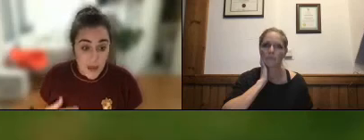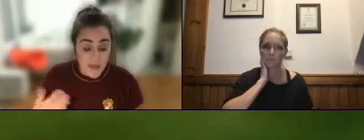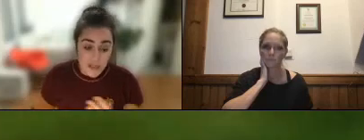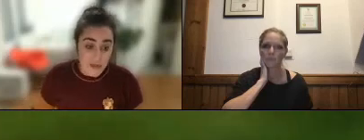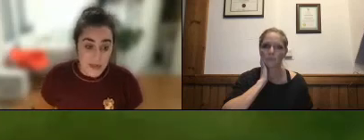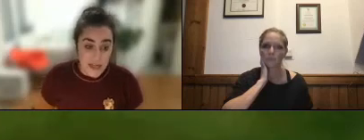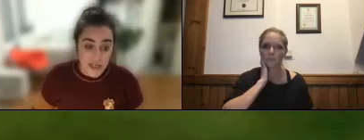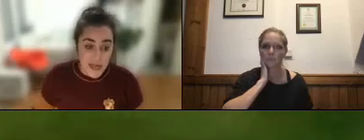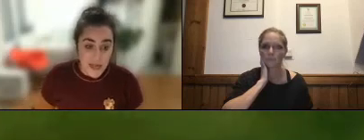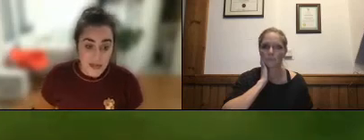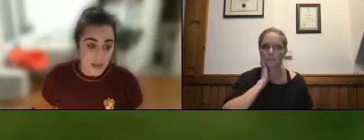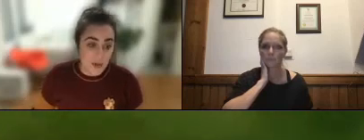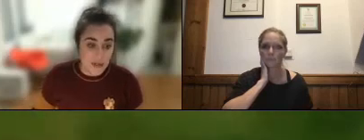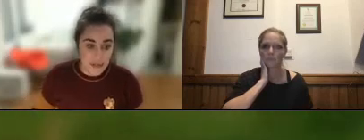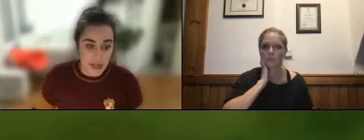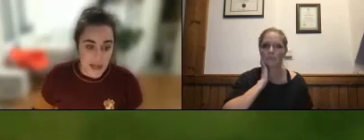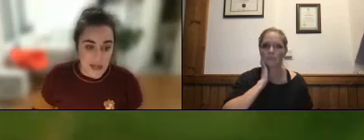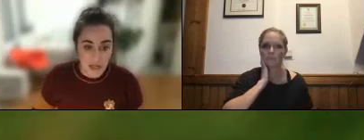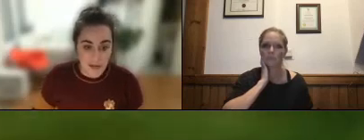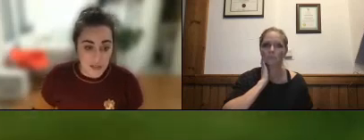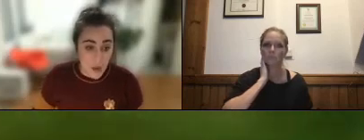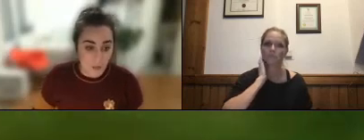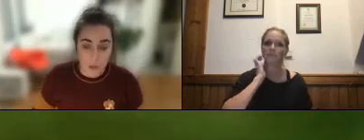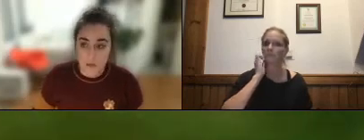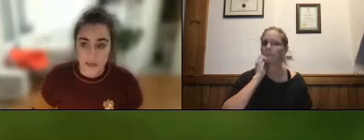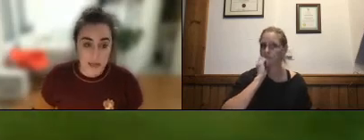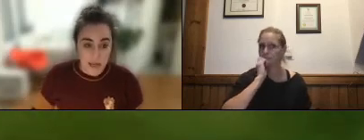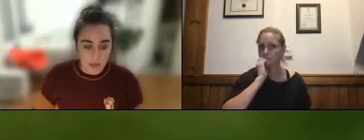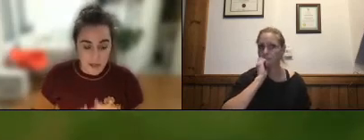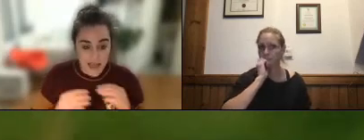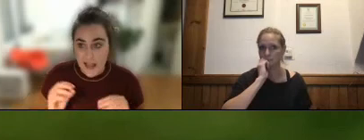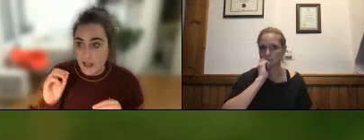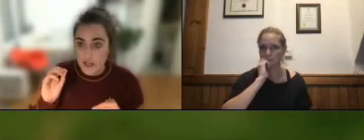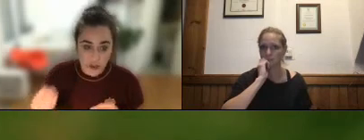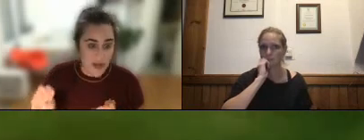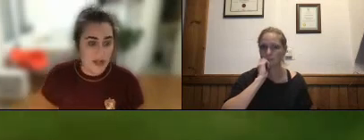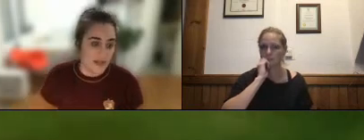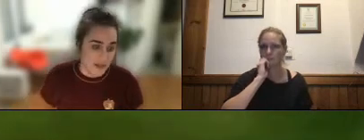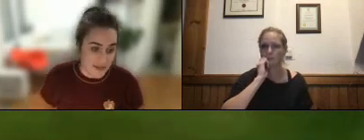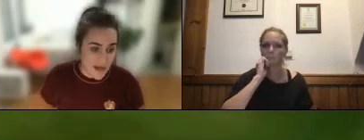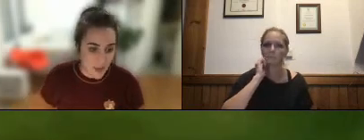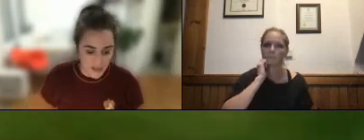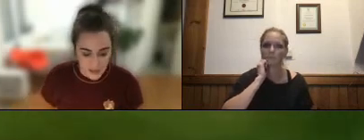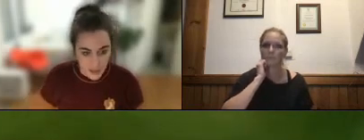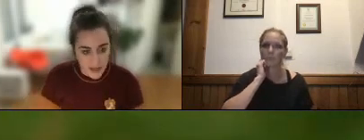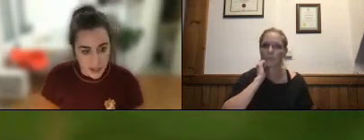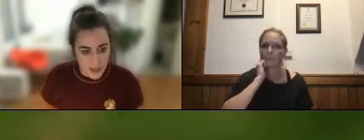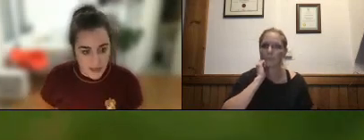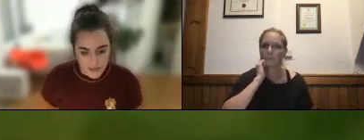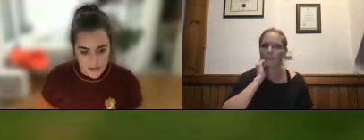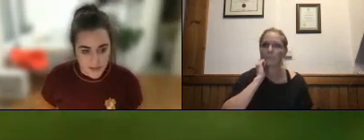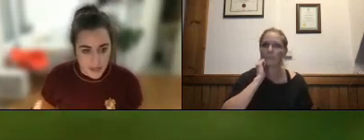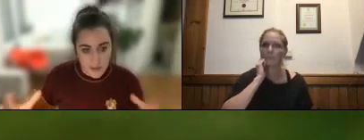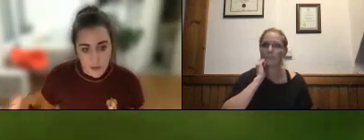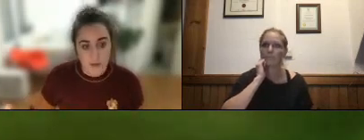that's why the SHIELD HD natural history study is going to be so important, because they're going to try and answer this exact question. So by looking